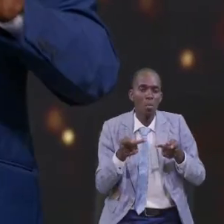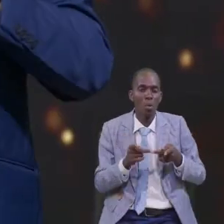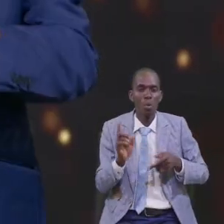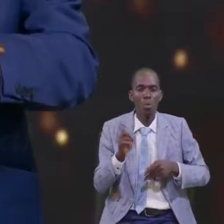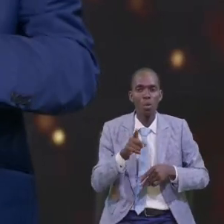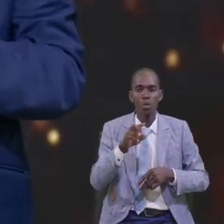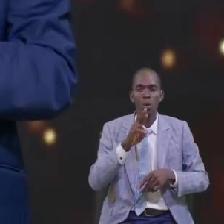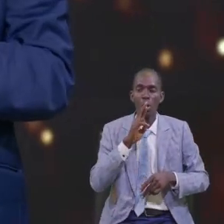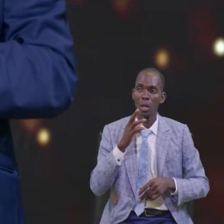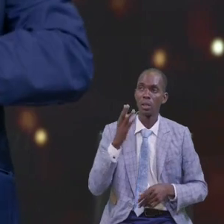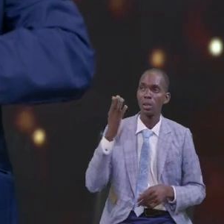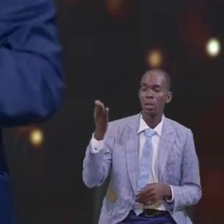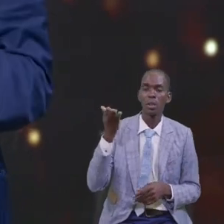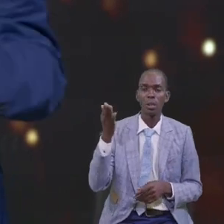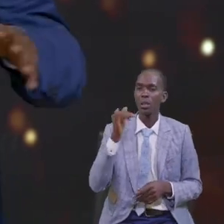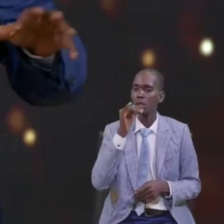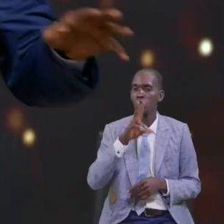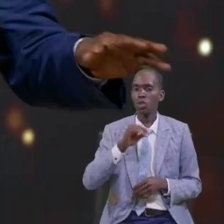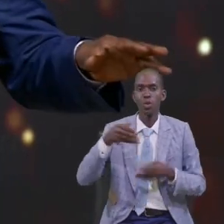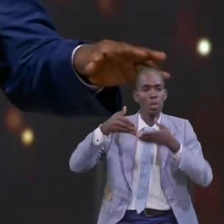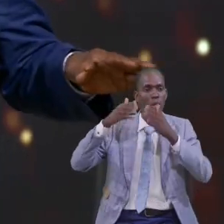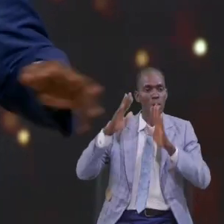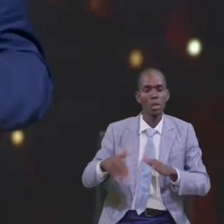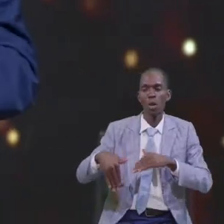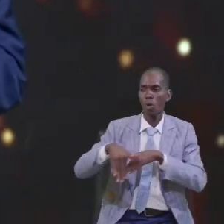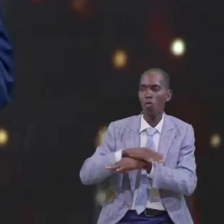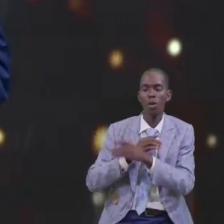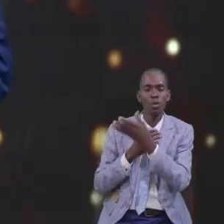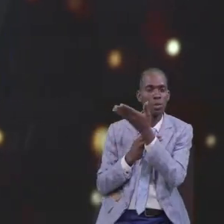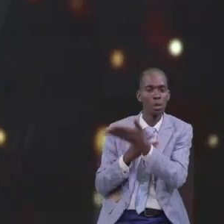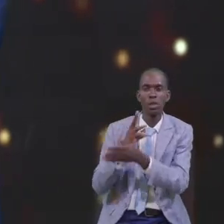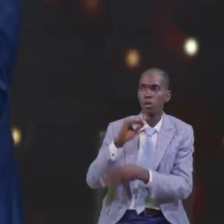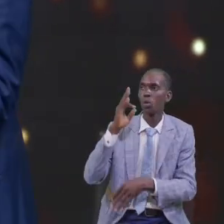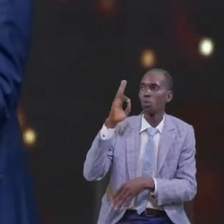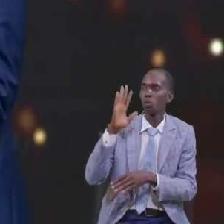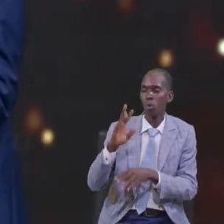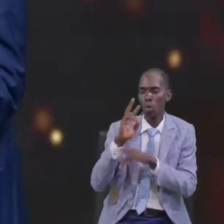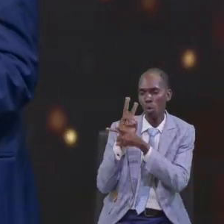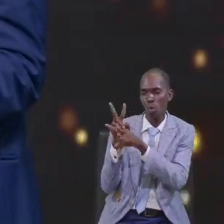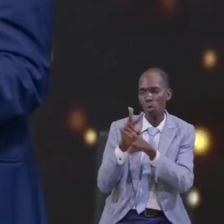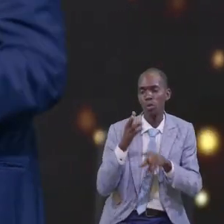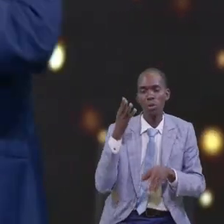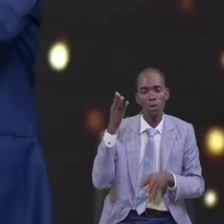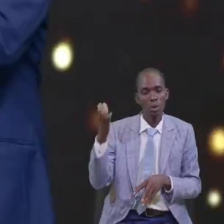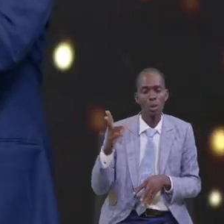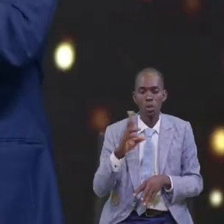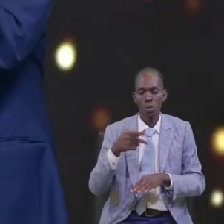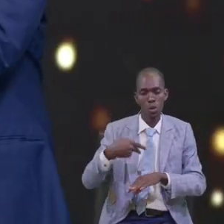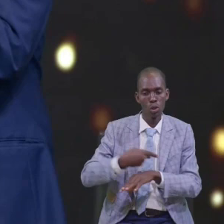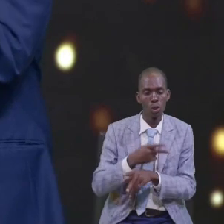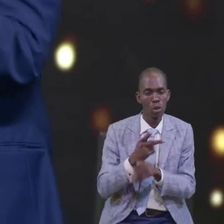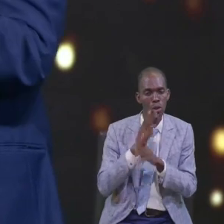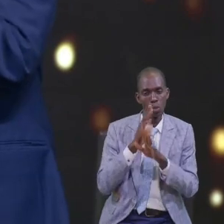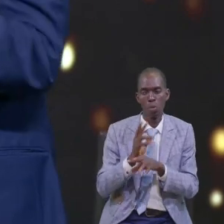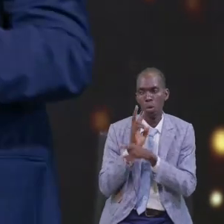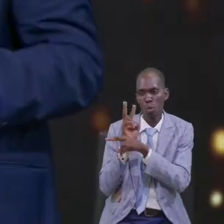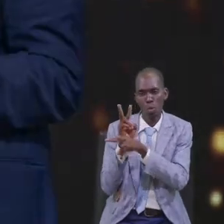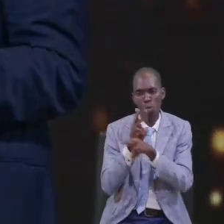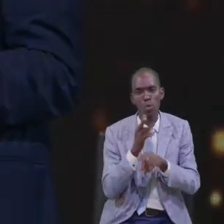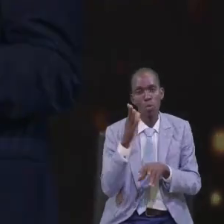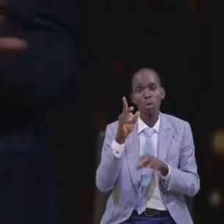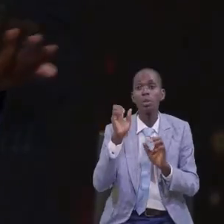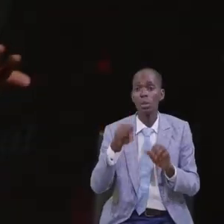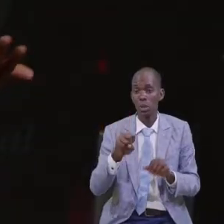there's no pastor over you. And there's no leader over you. There's no shepherd over you. Yes, you can watch, you